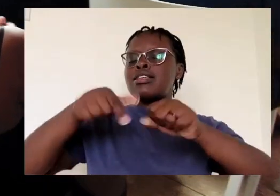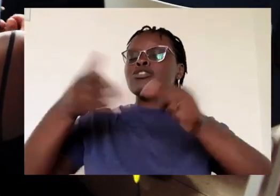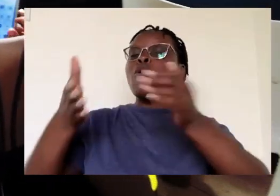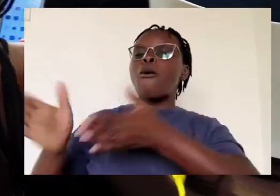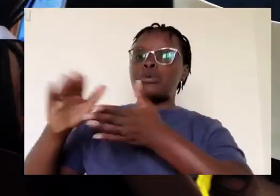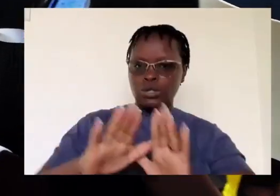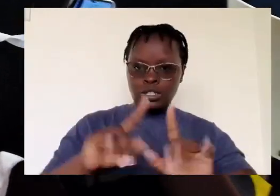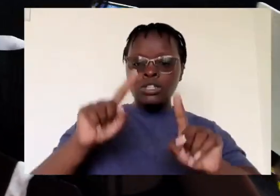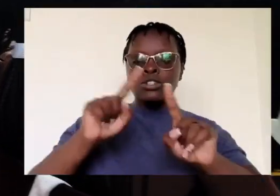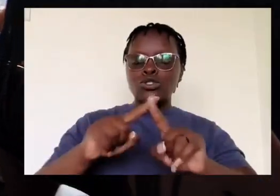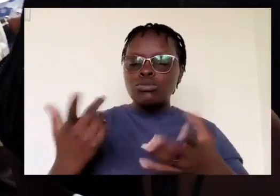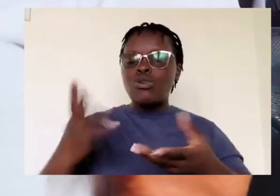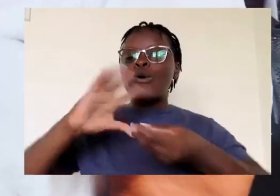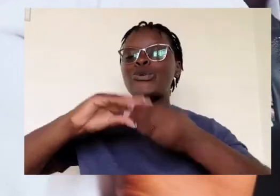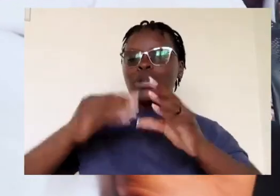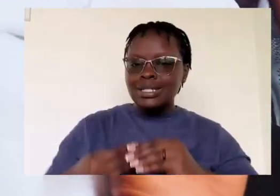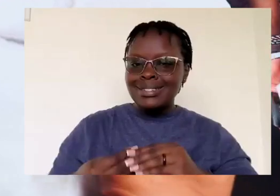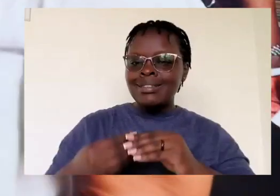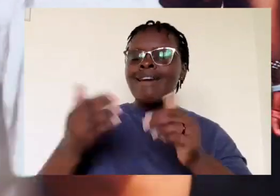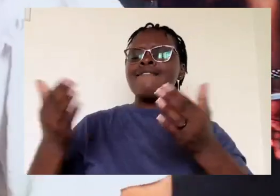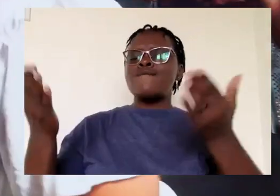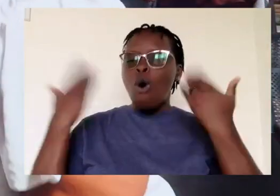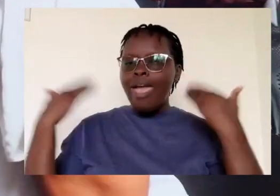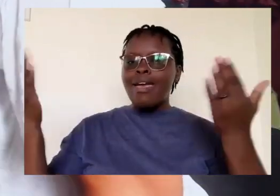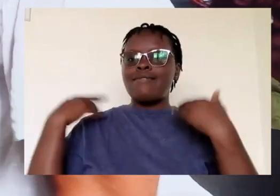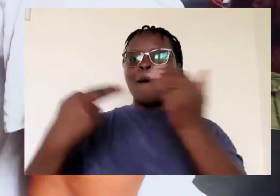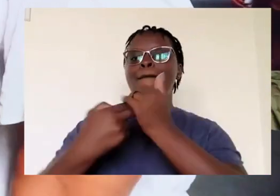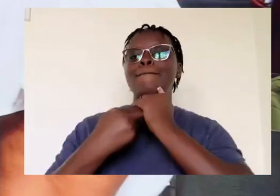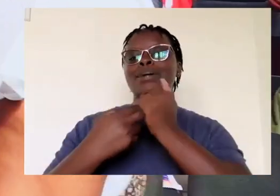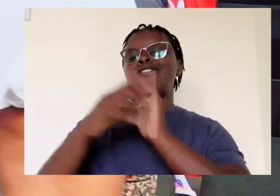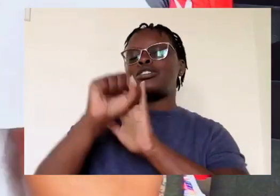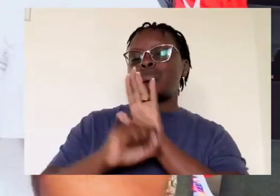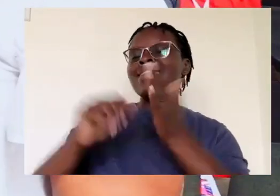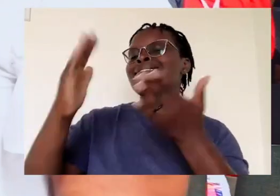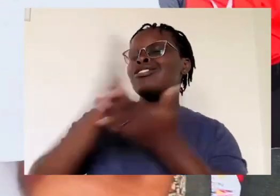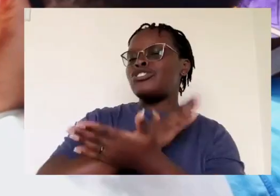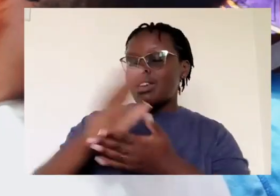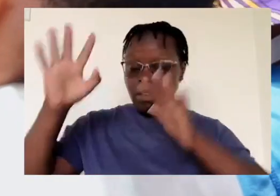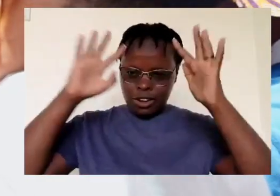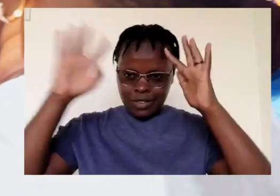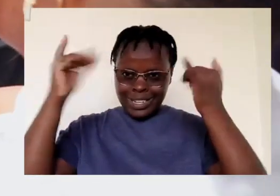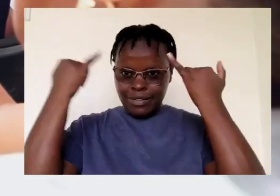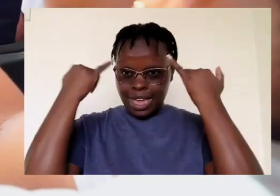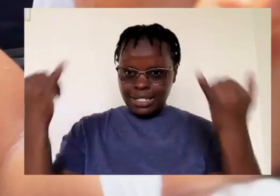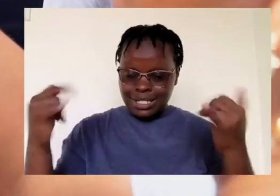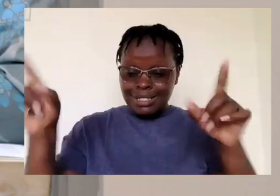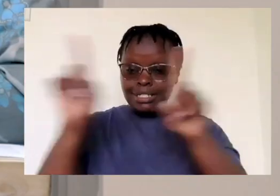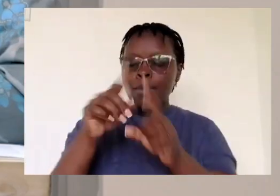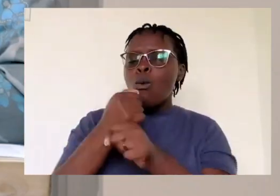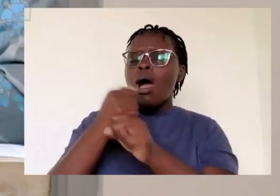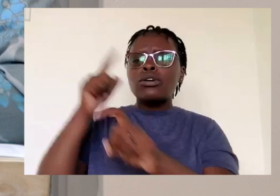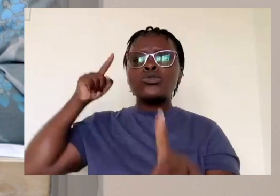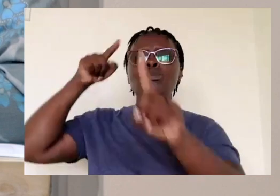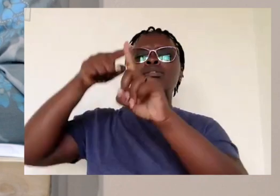opportunity to forge lasting partnership, share innovative ideas, and